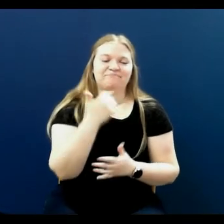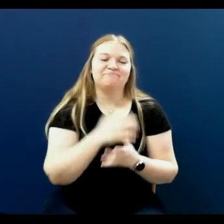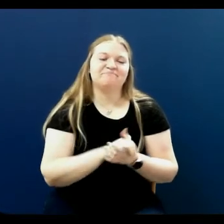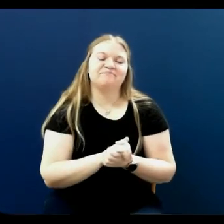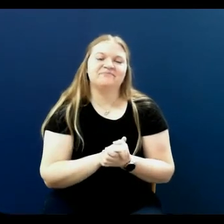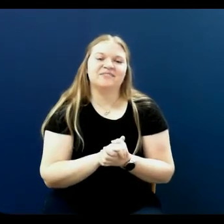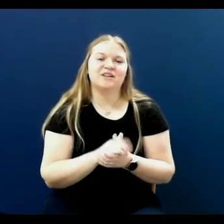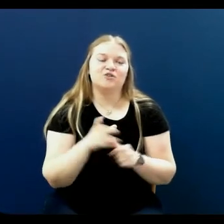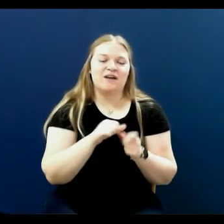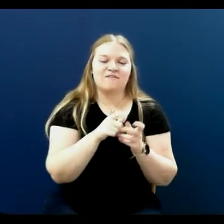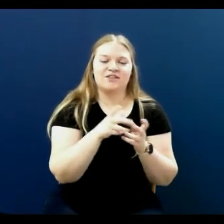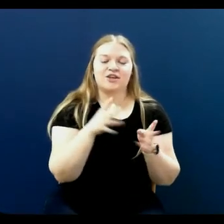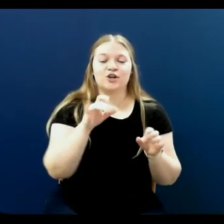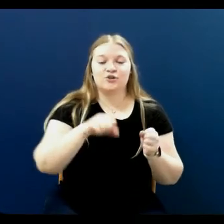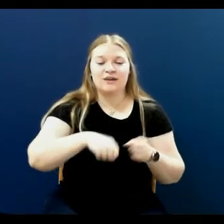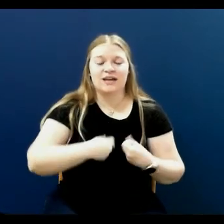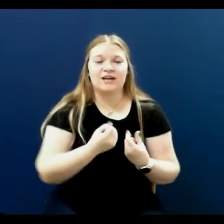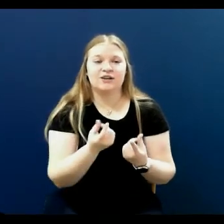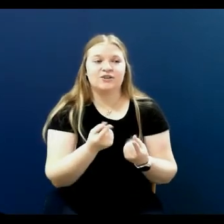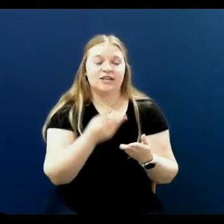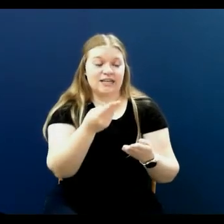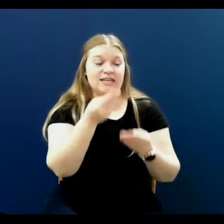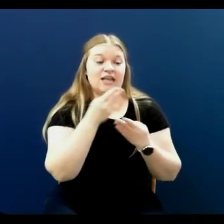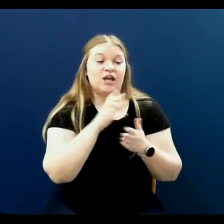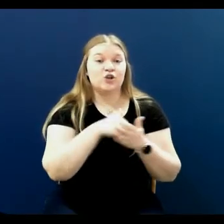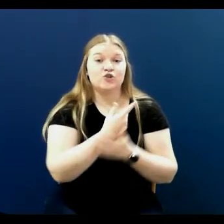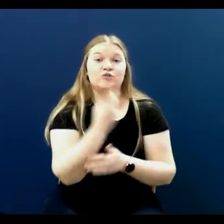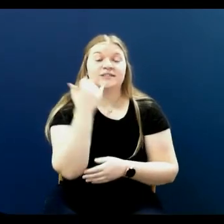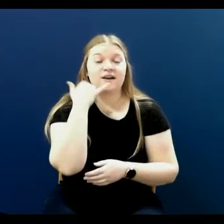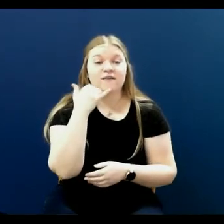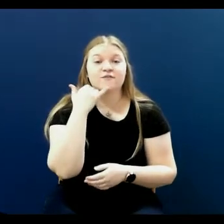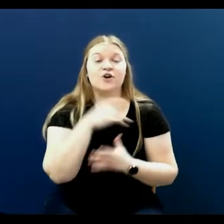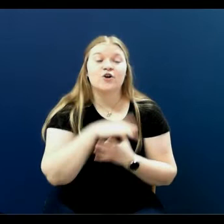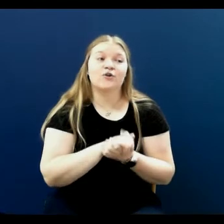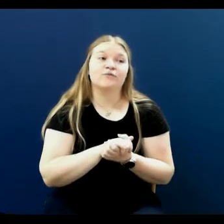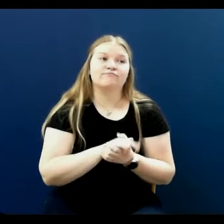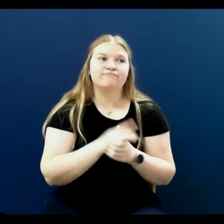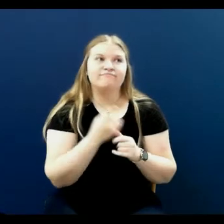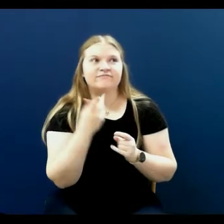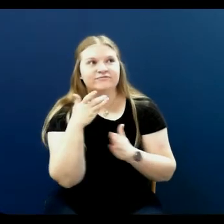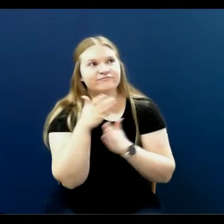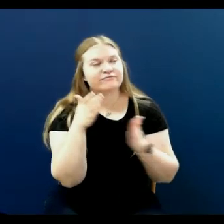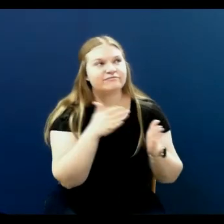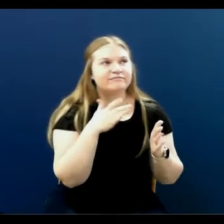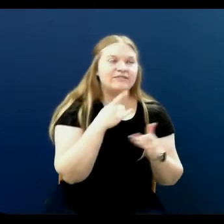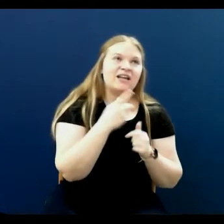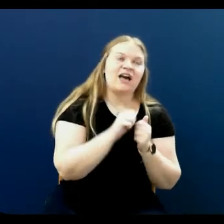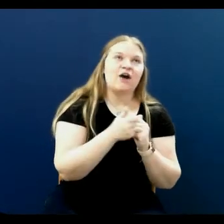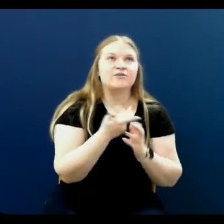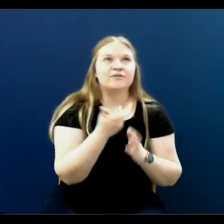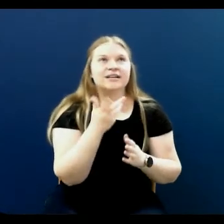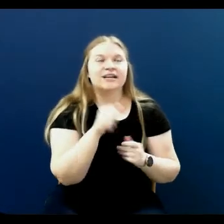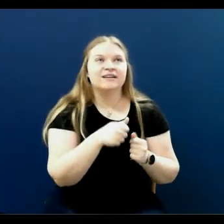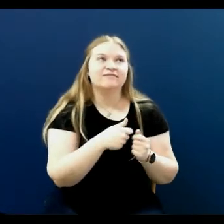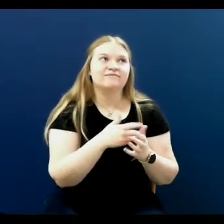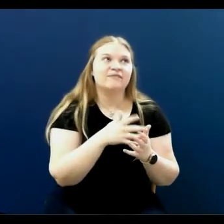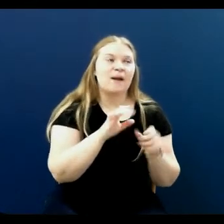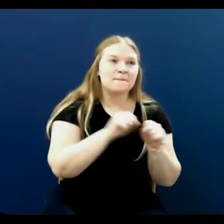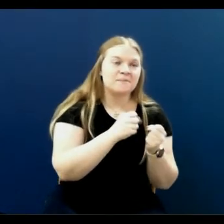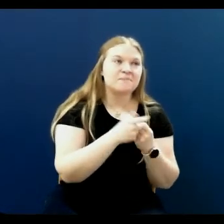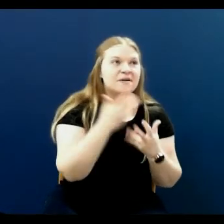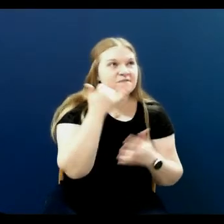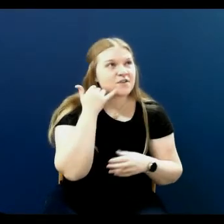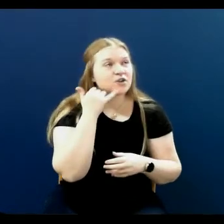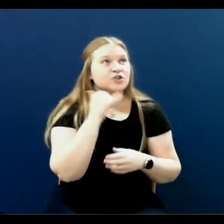And you're doing everything you can to get that new cell phone. You're devising all kinds of ways and you're figuring out how to break your phone so you can